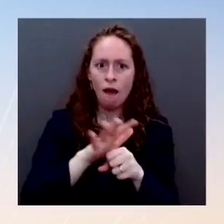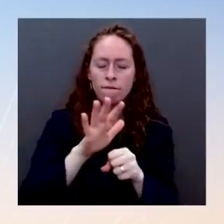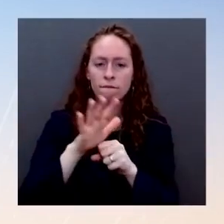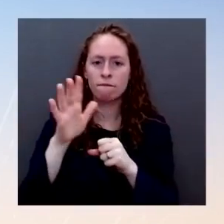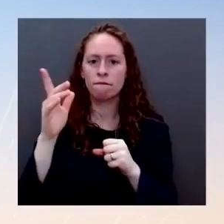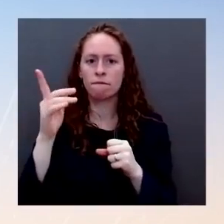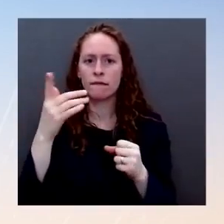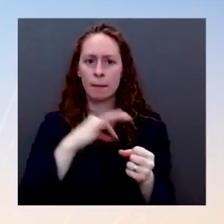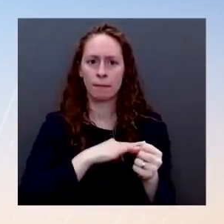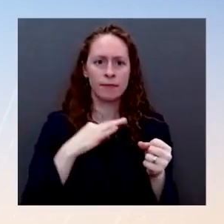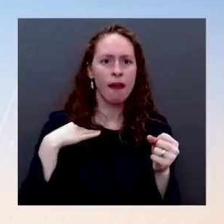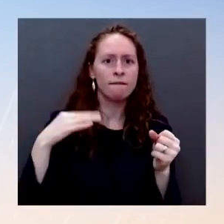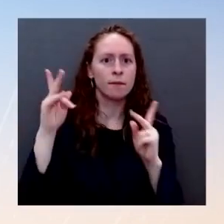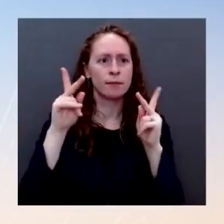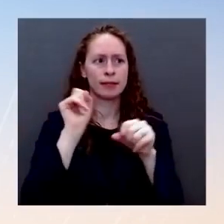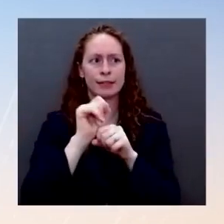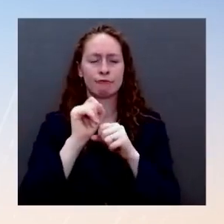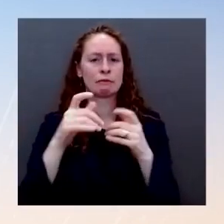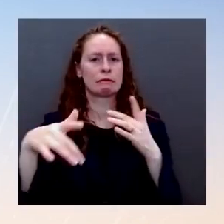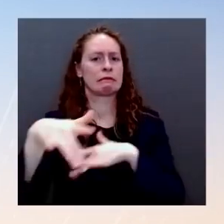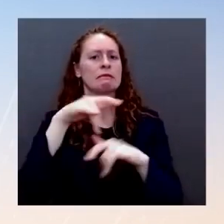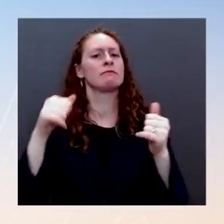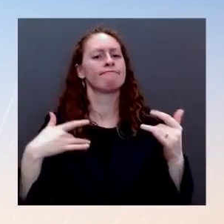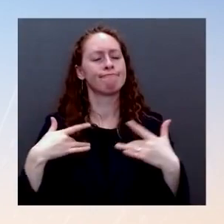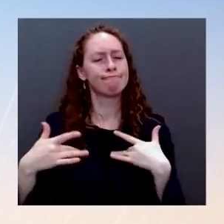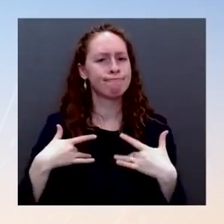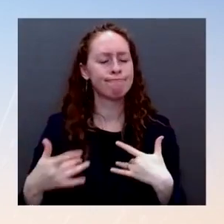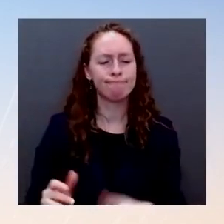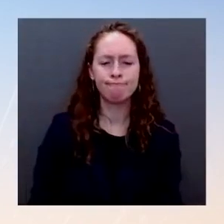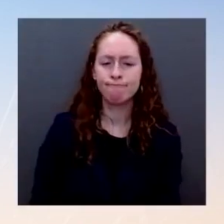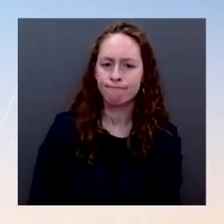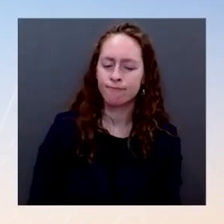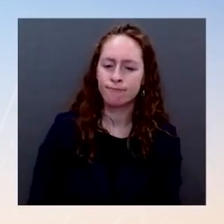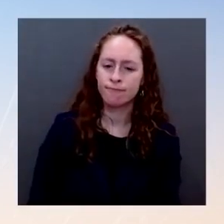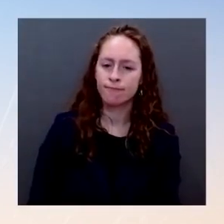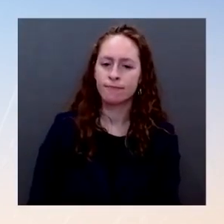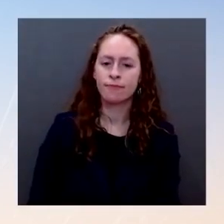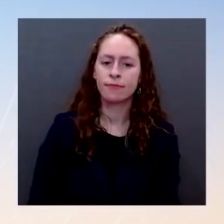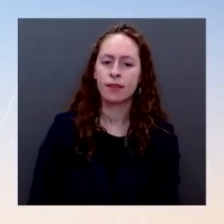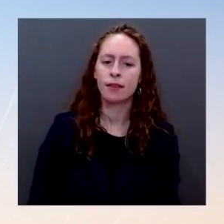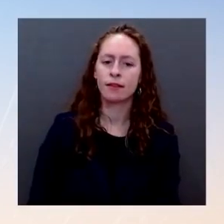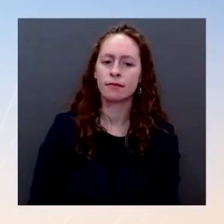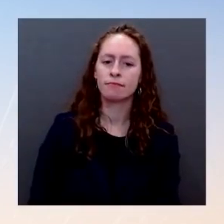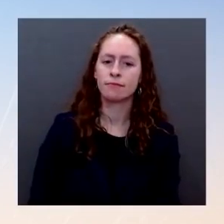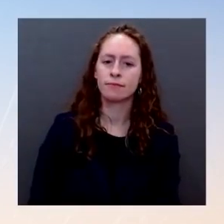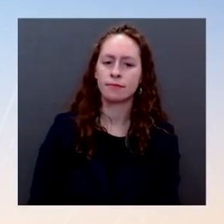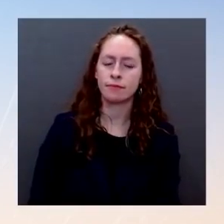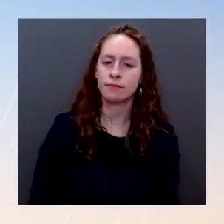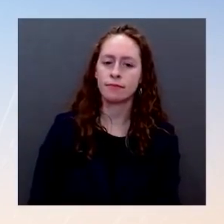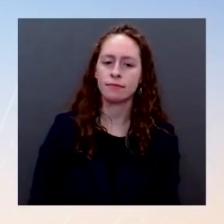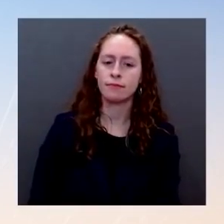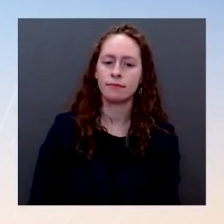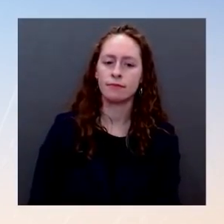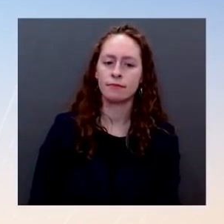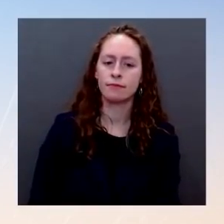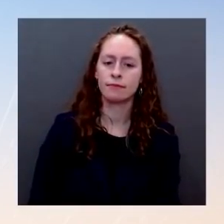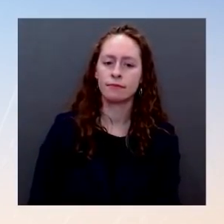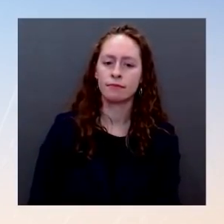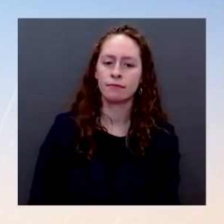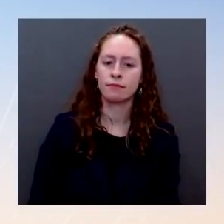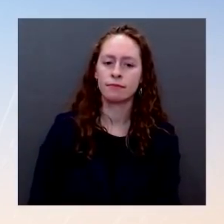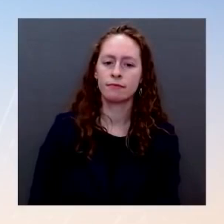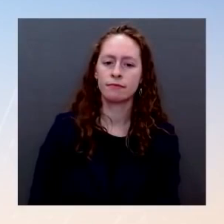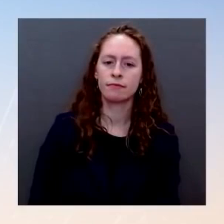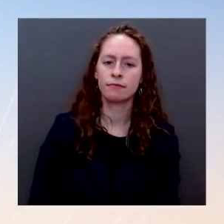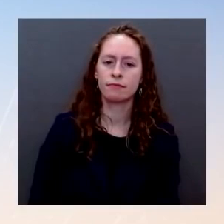Back to testing. How can employers be obligated to test unvaccinated workers when there's such a shortage